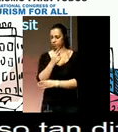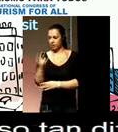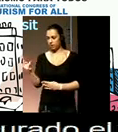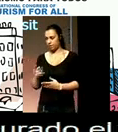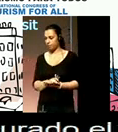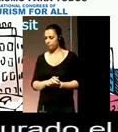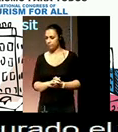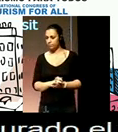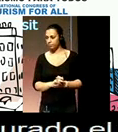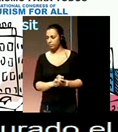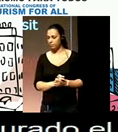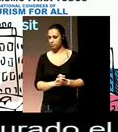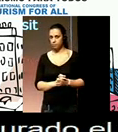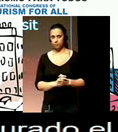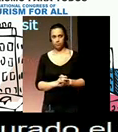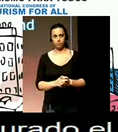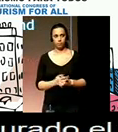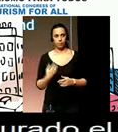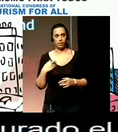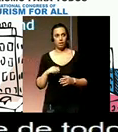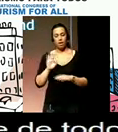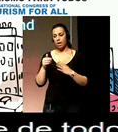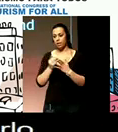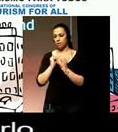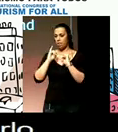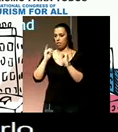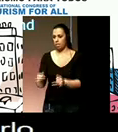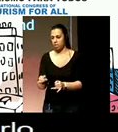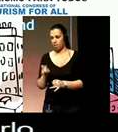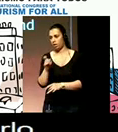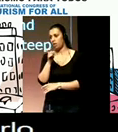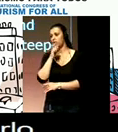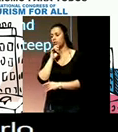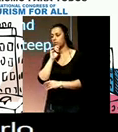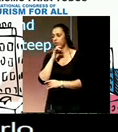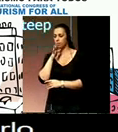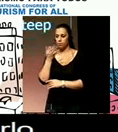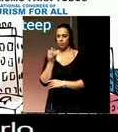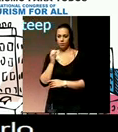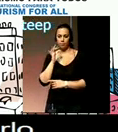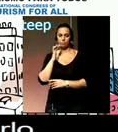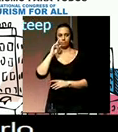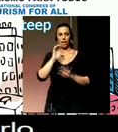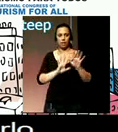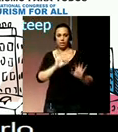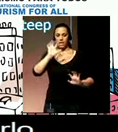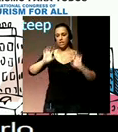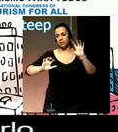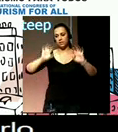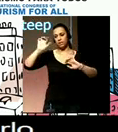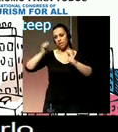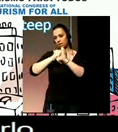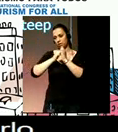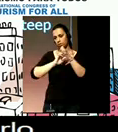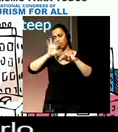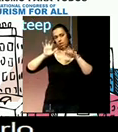you arrive, you have to climb up a very steep rock face to get to the top. It is extremely dangerous and it's extremely